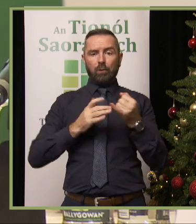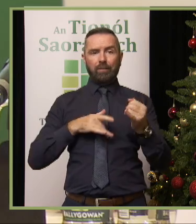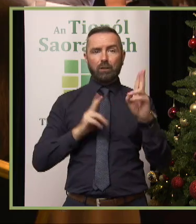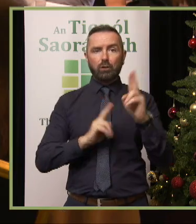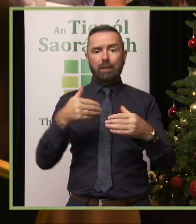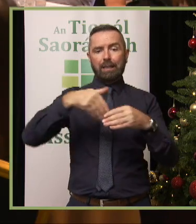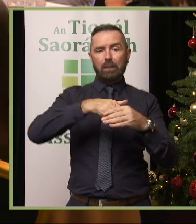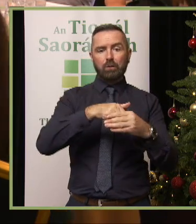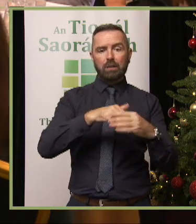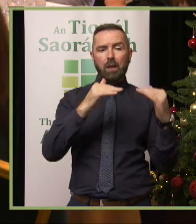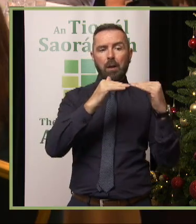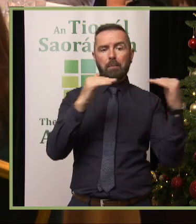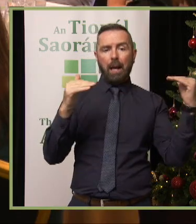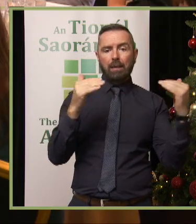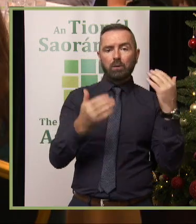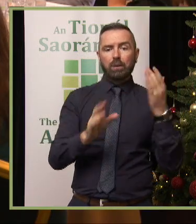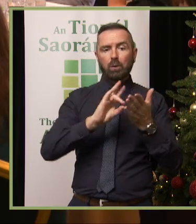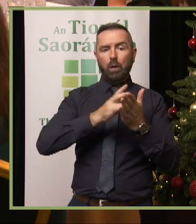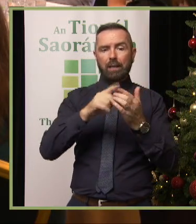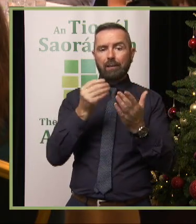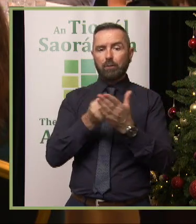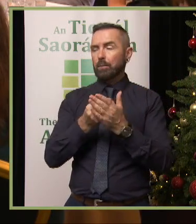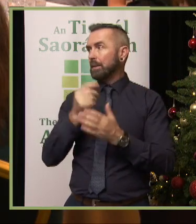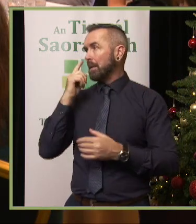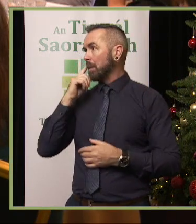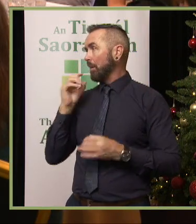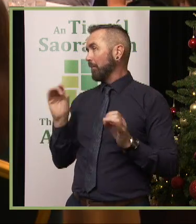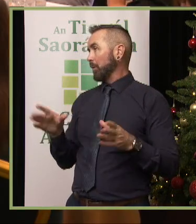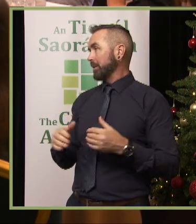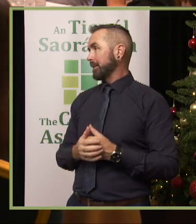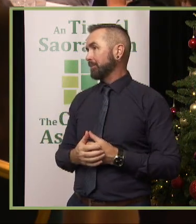balance between quality and affordability of food.